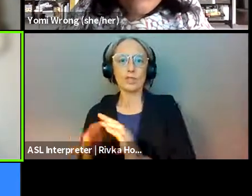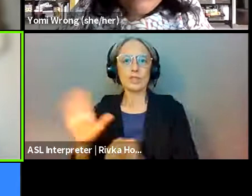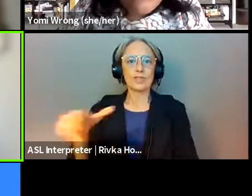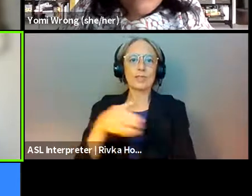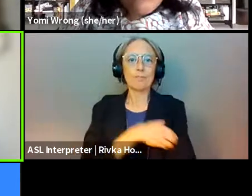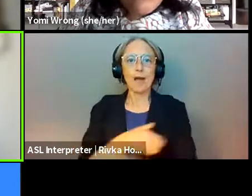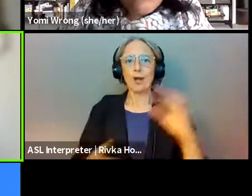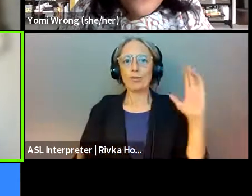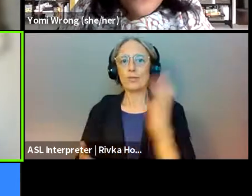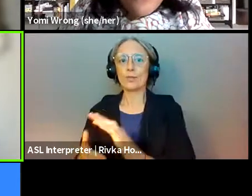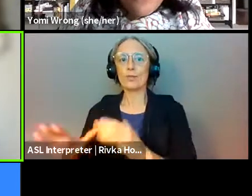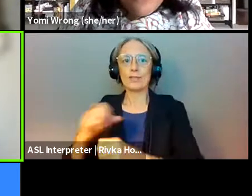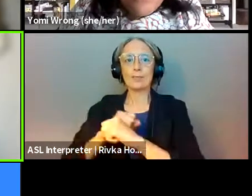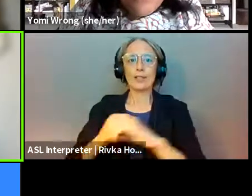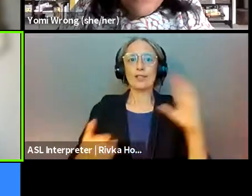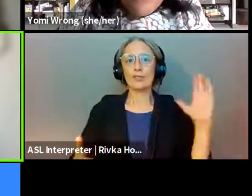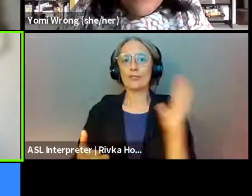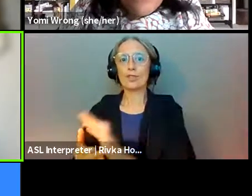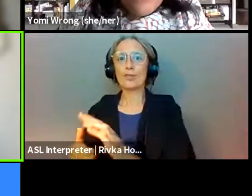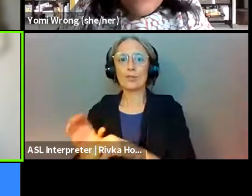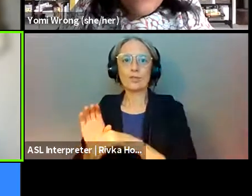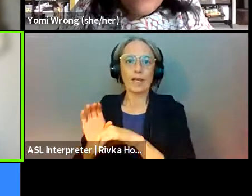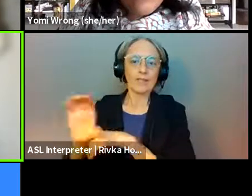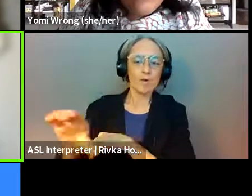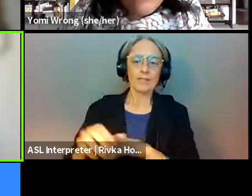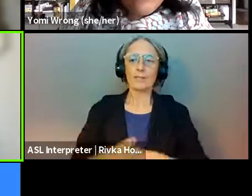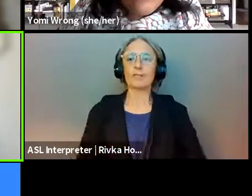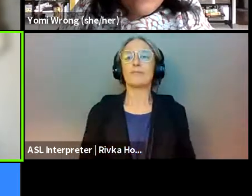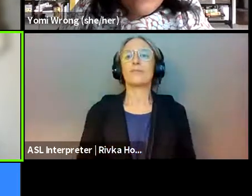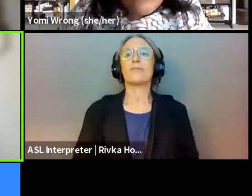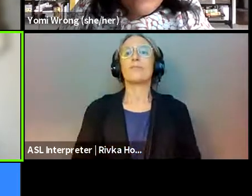enforcement. Along with that conversation, we cannot